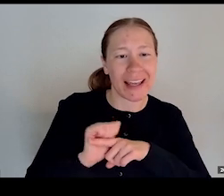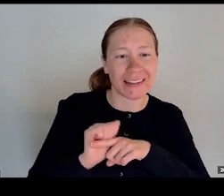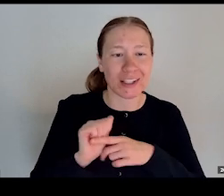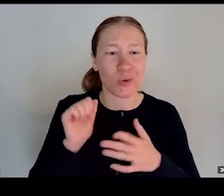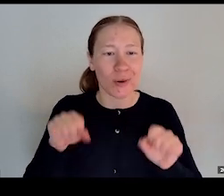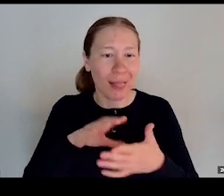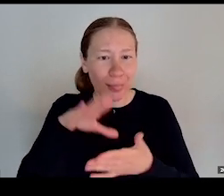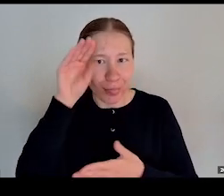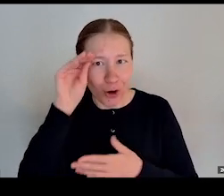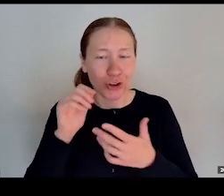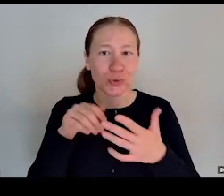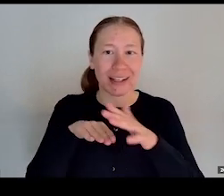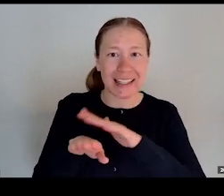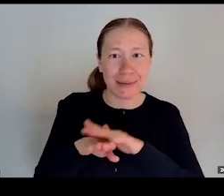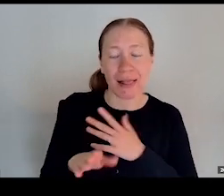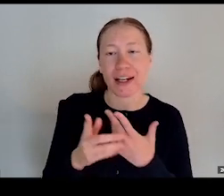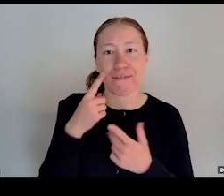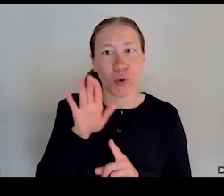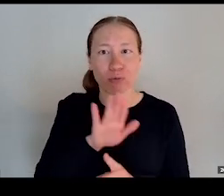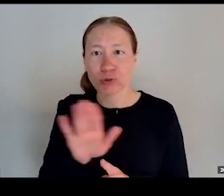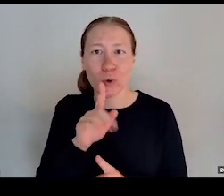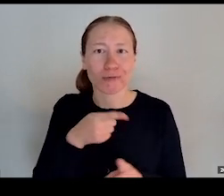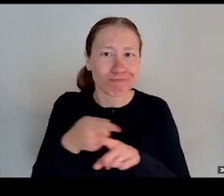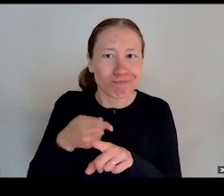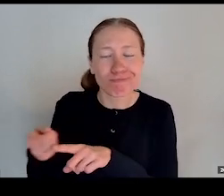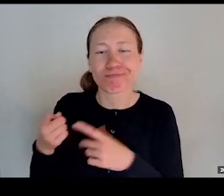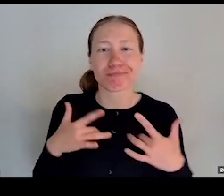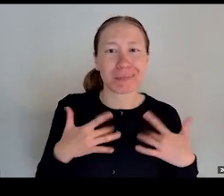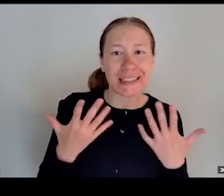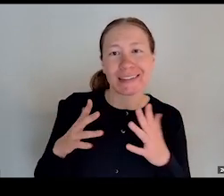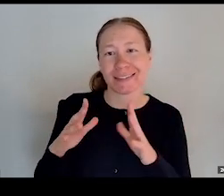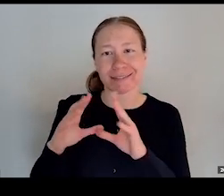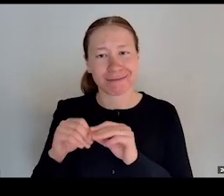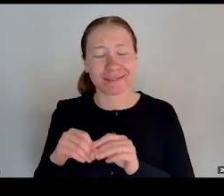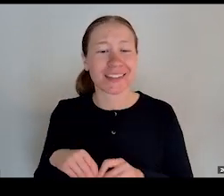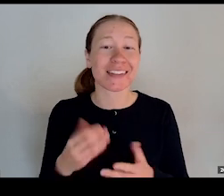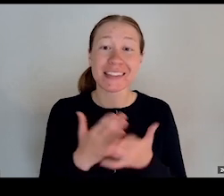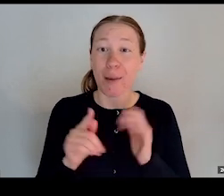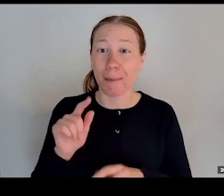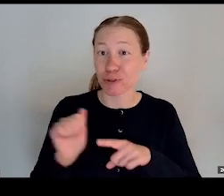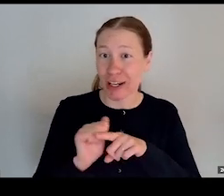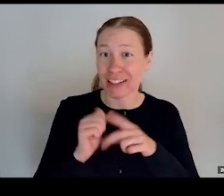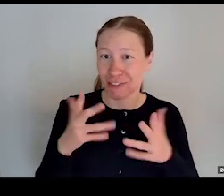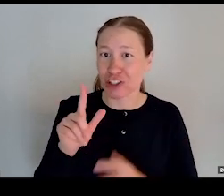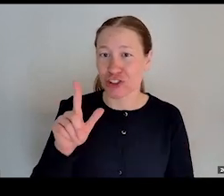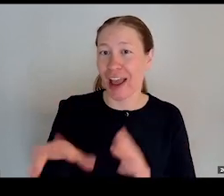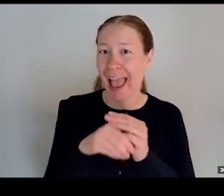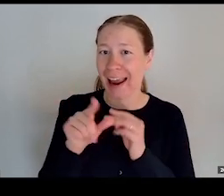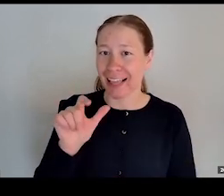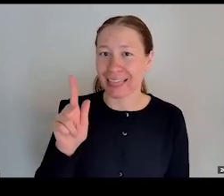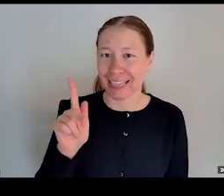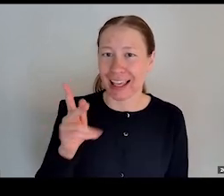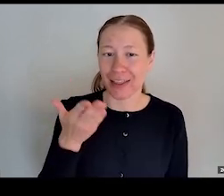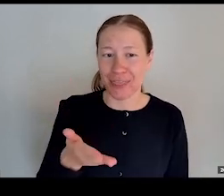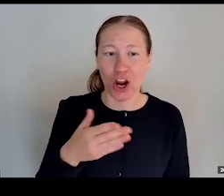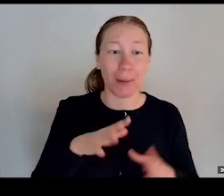be applicable to their meeting or event. I have some of their trainings linked here. They have ones on event and meeting